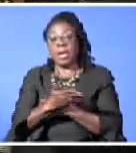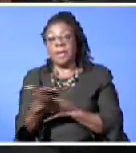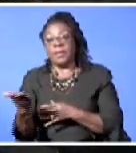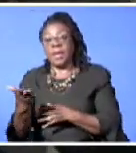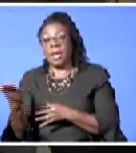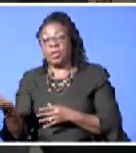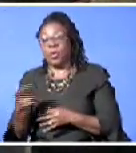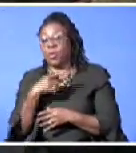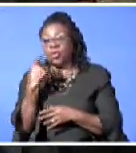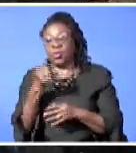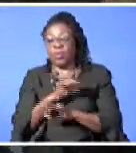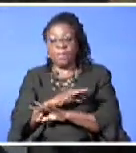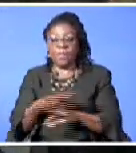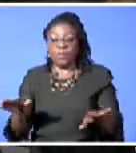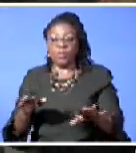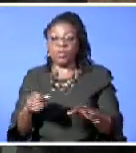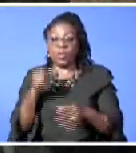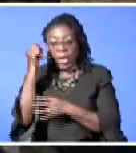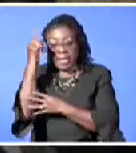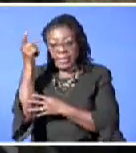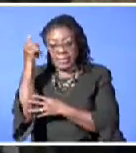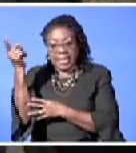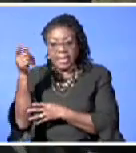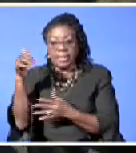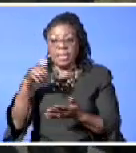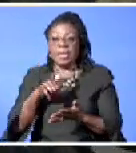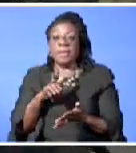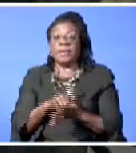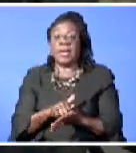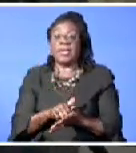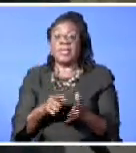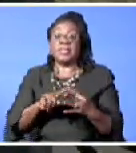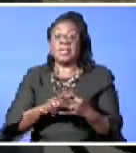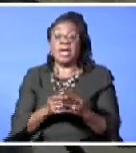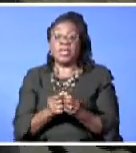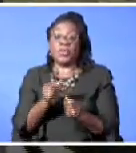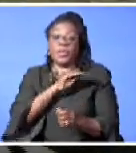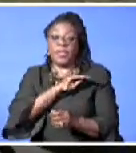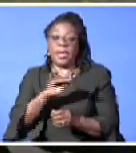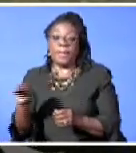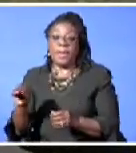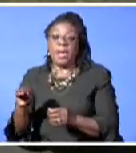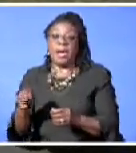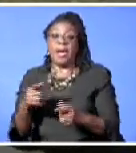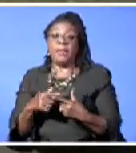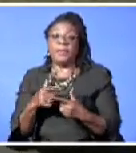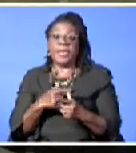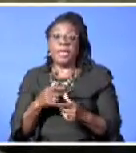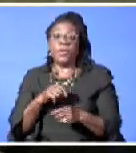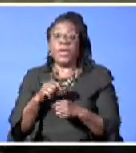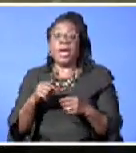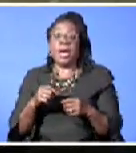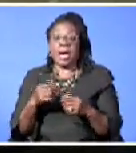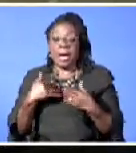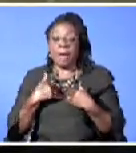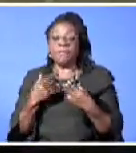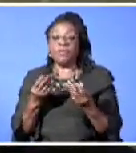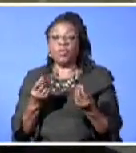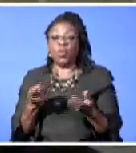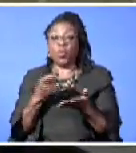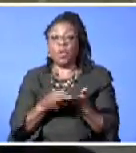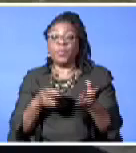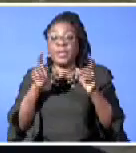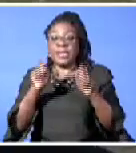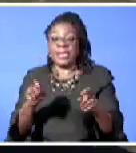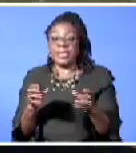to understand that it starts first with them, then we have to do what we need to do. Minister